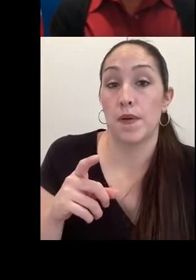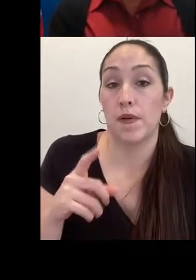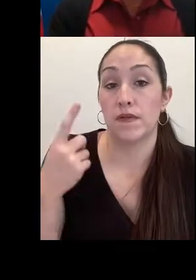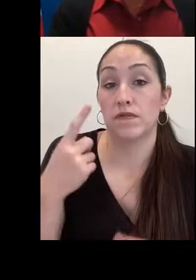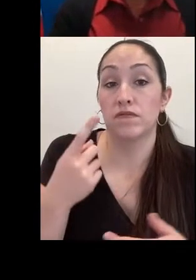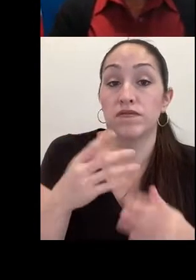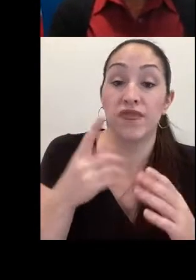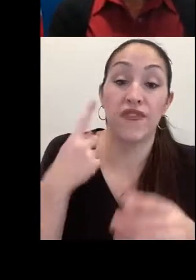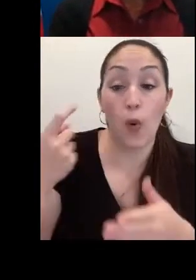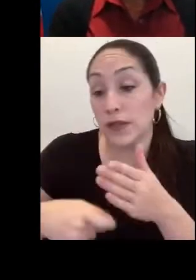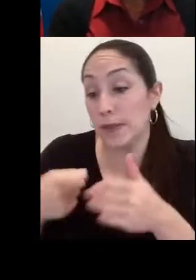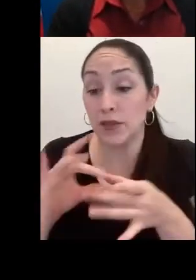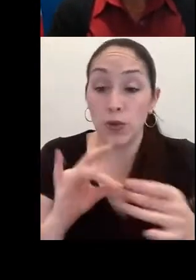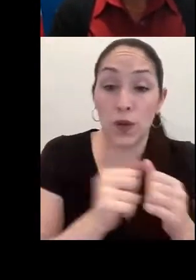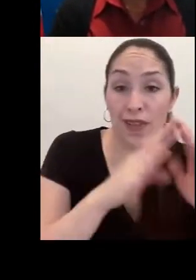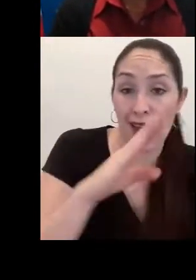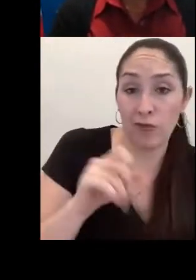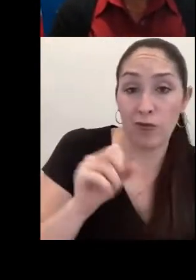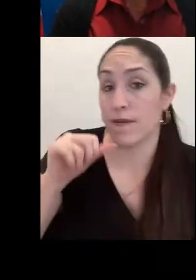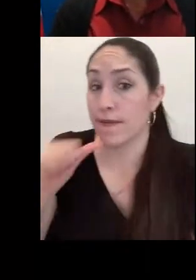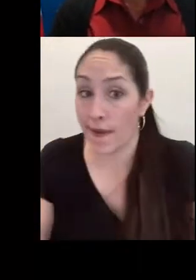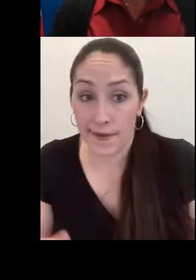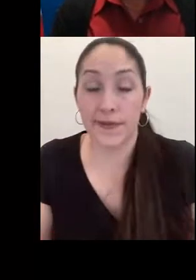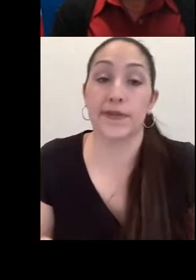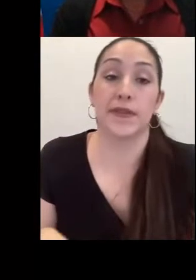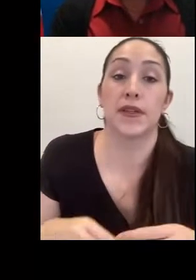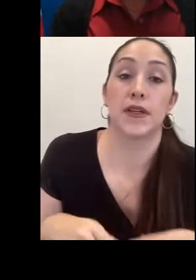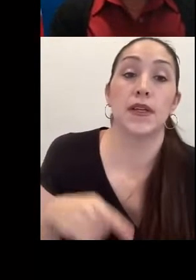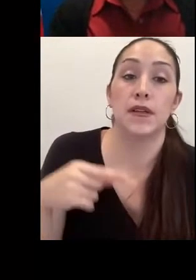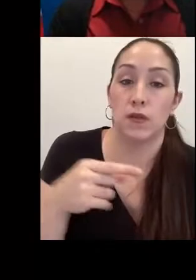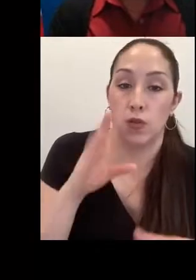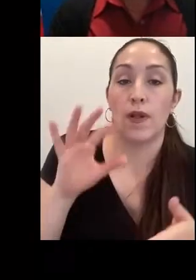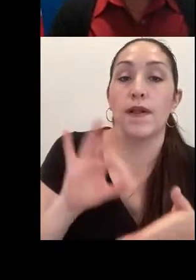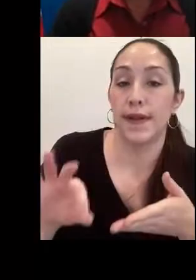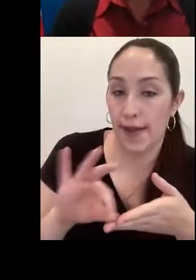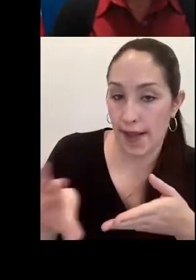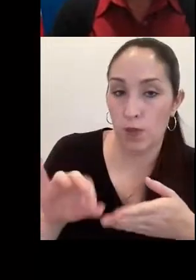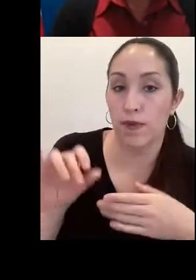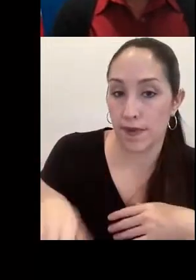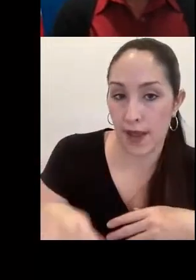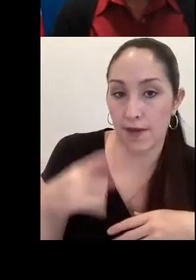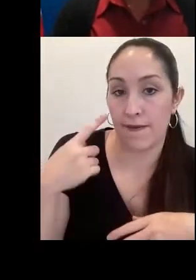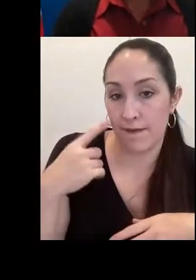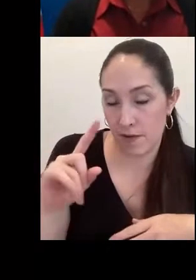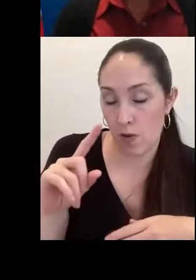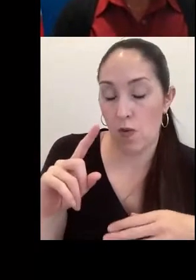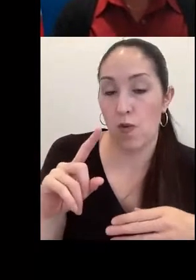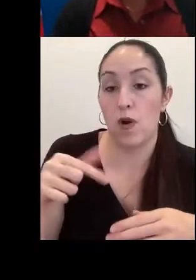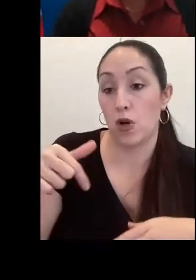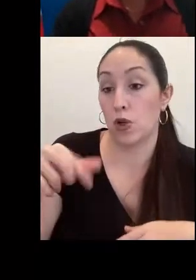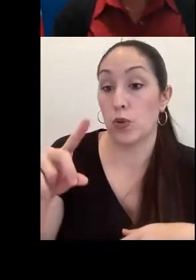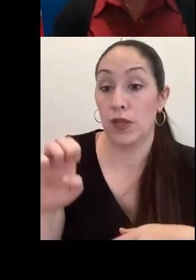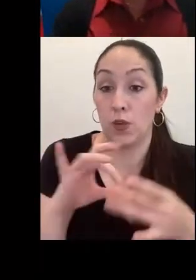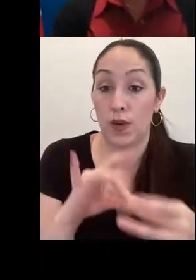QDEs. SSA will count distributions for housing-related QDE or for an expense that is not a QDD as